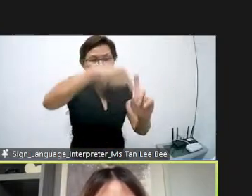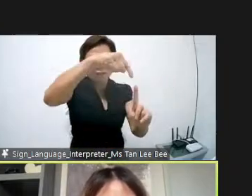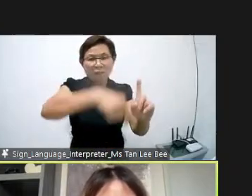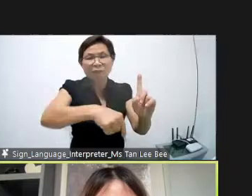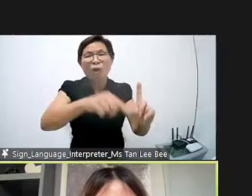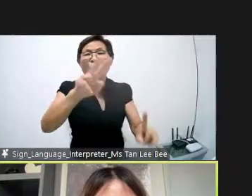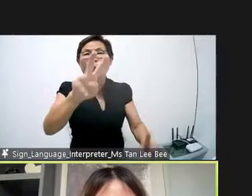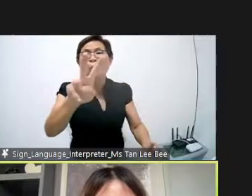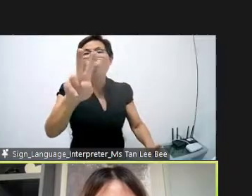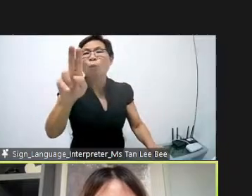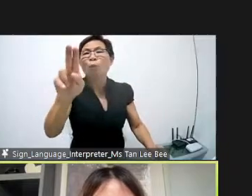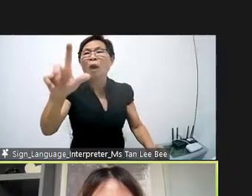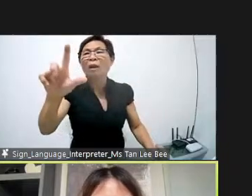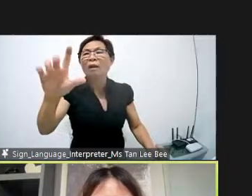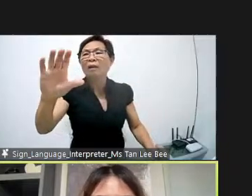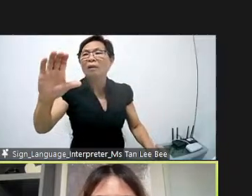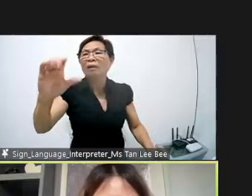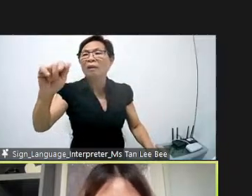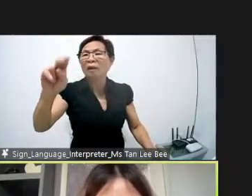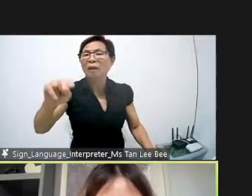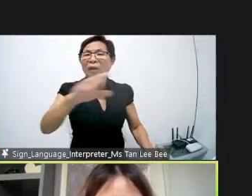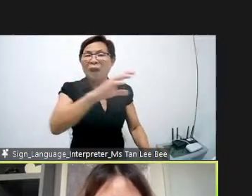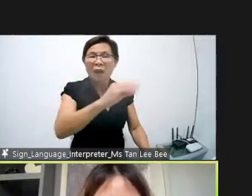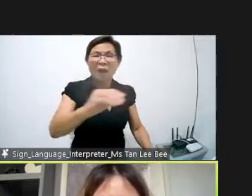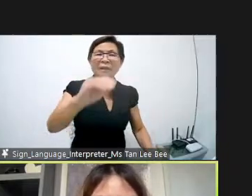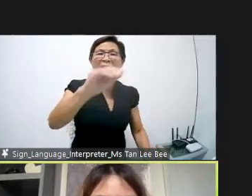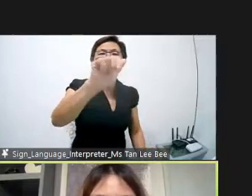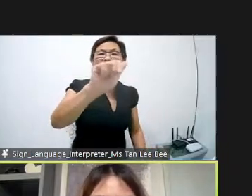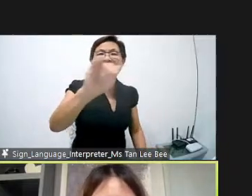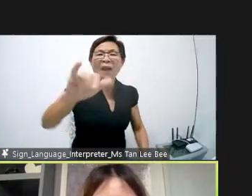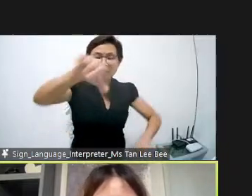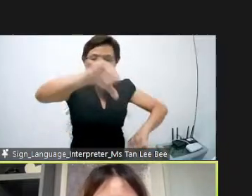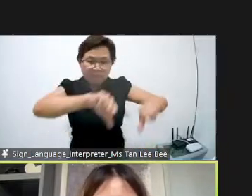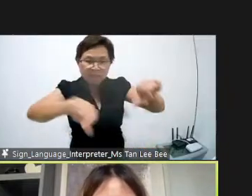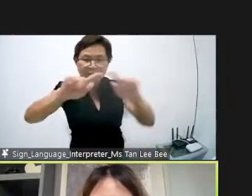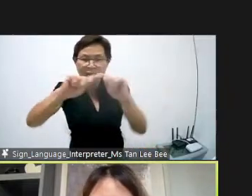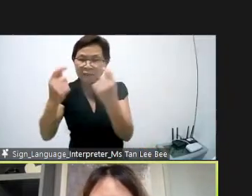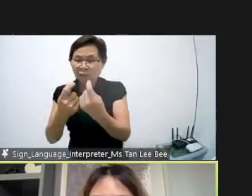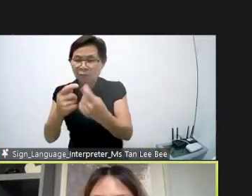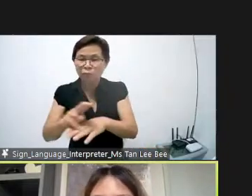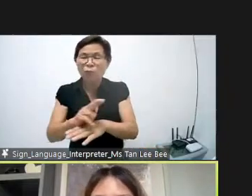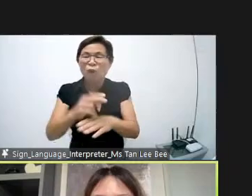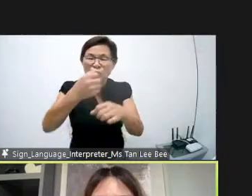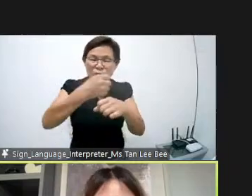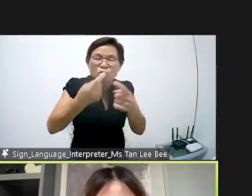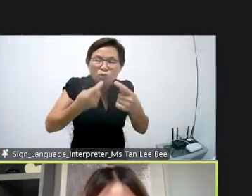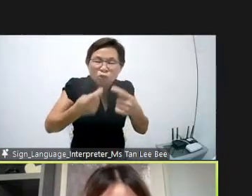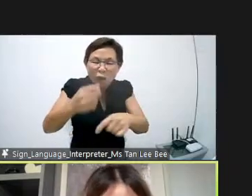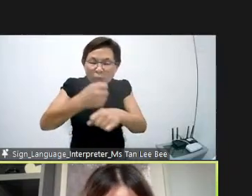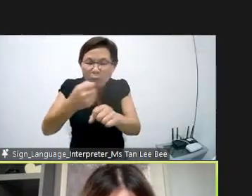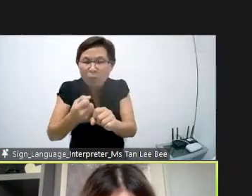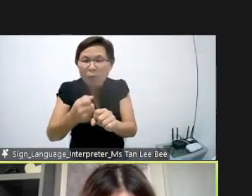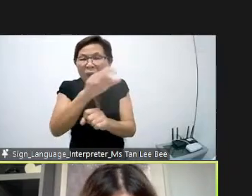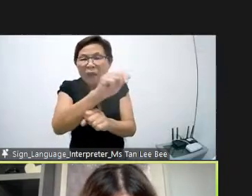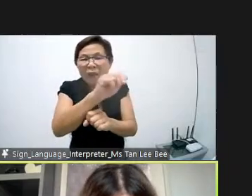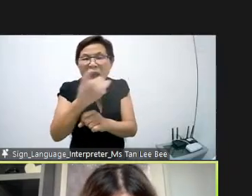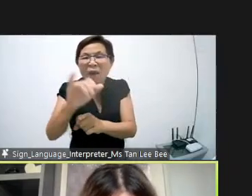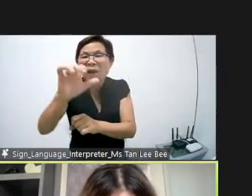platform, and our AI scientist team will use those data to develop AI